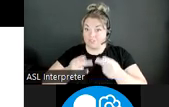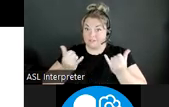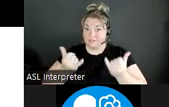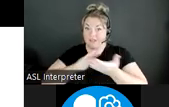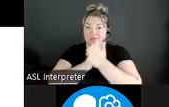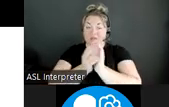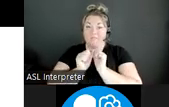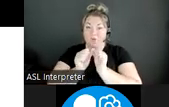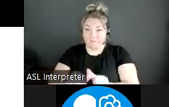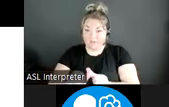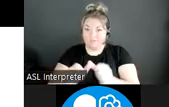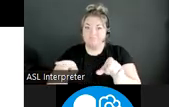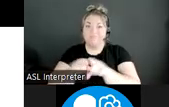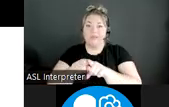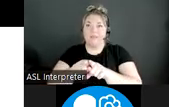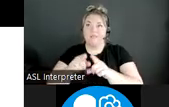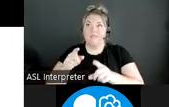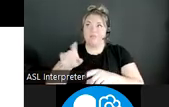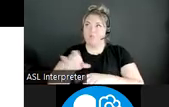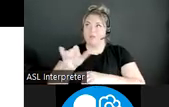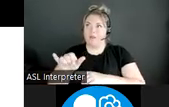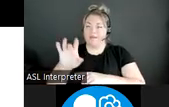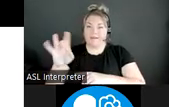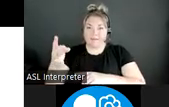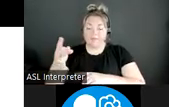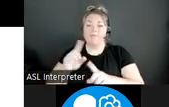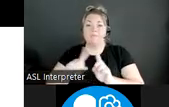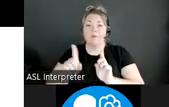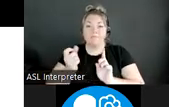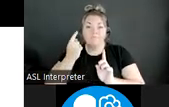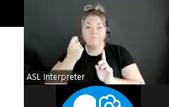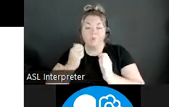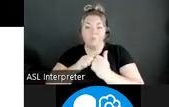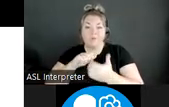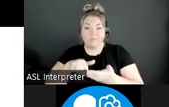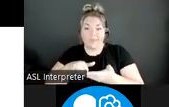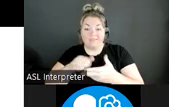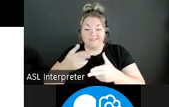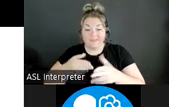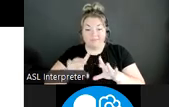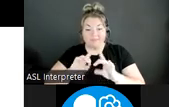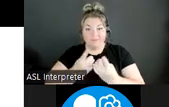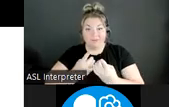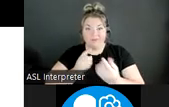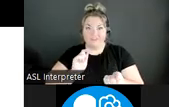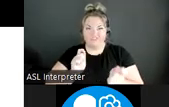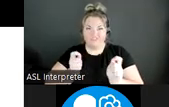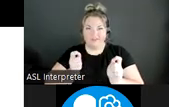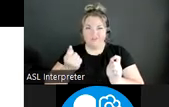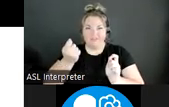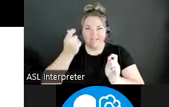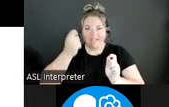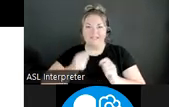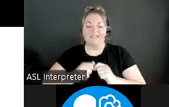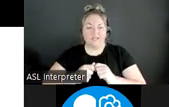permanent as of July 8th. But with that, the name of the division has changed slightly.